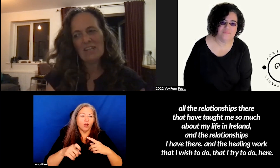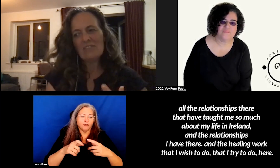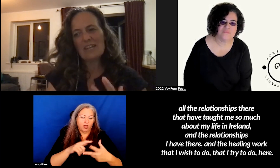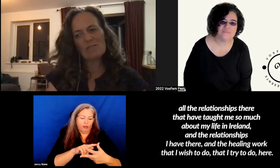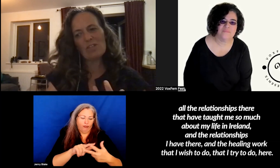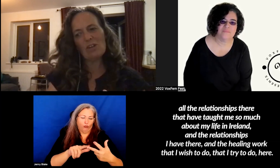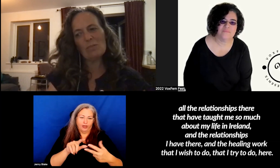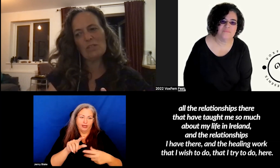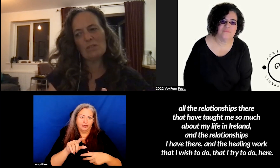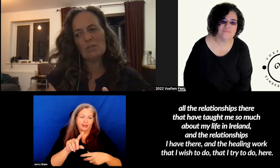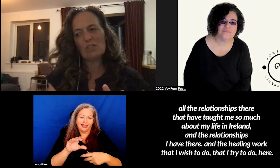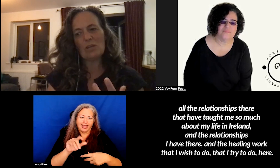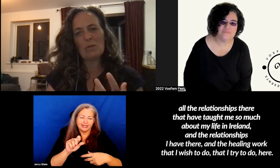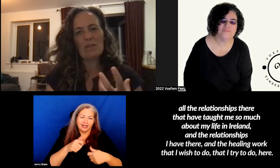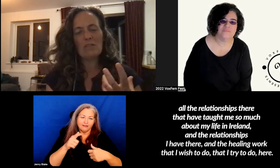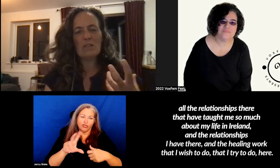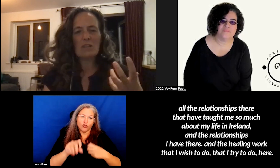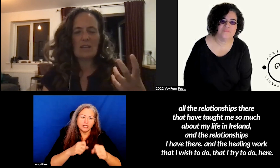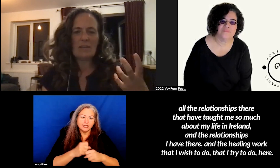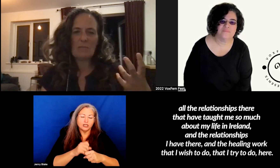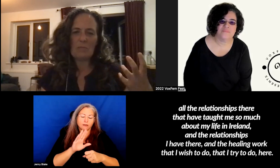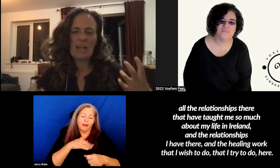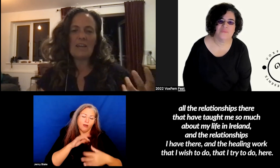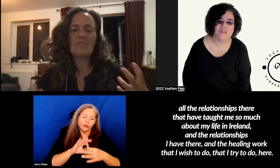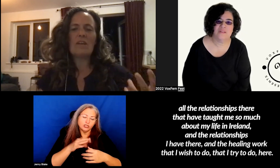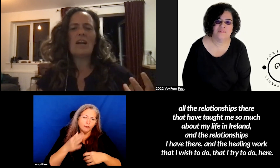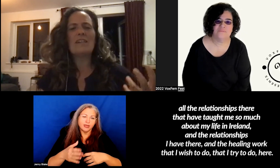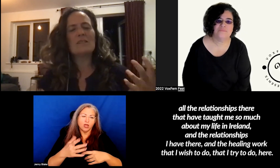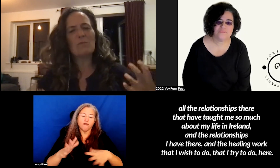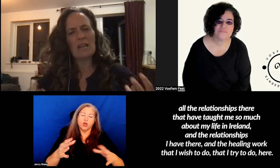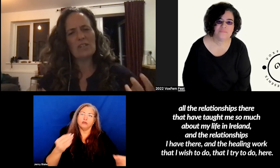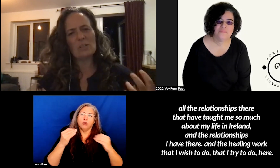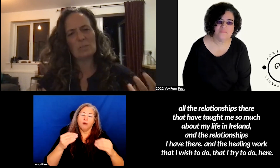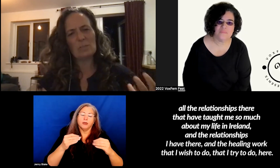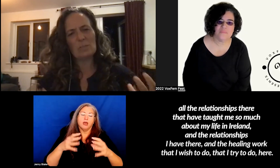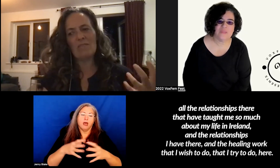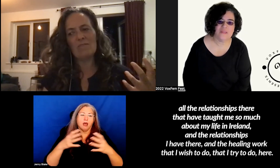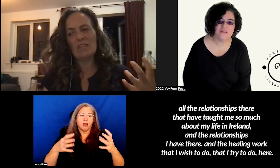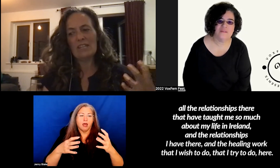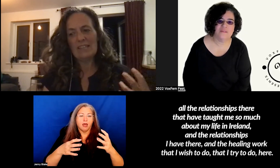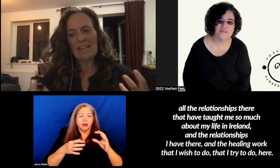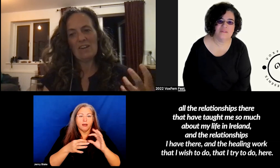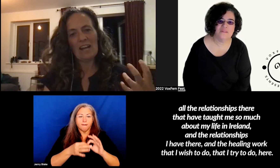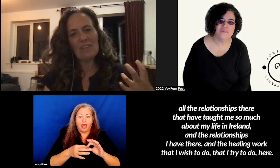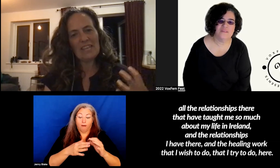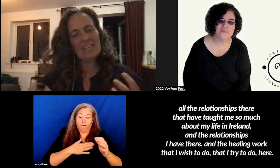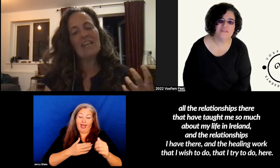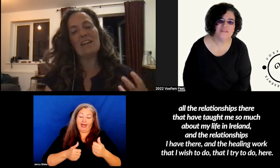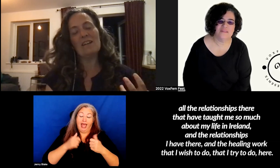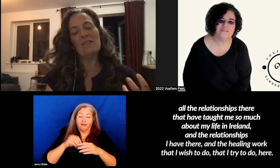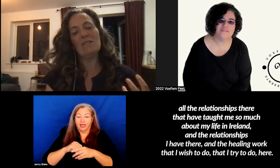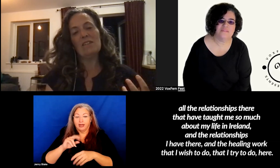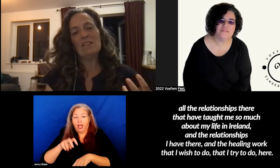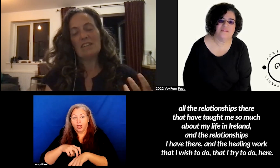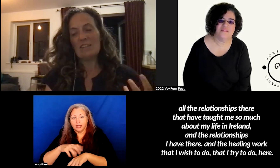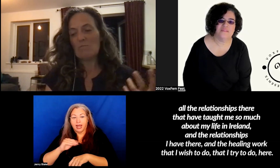there that have taught me so much about my life in Ireland and the relationships I have there and the healing